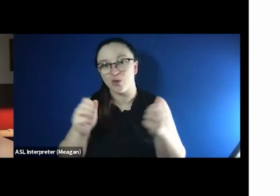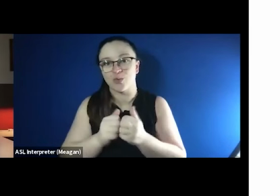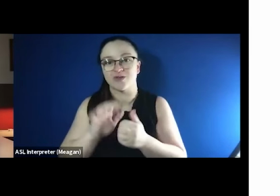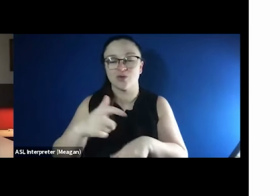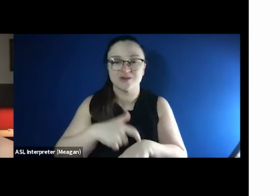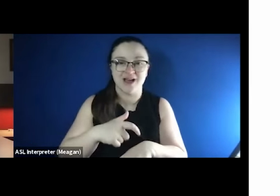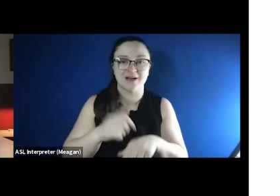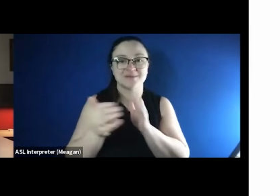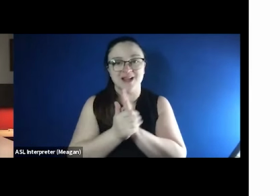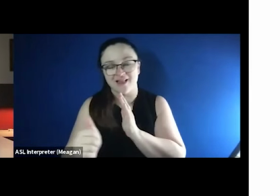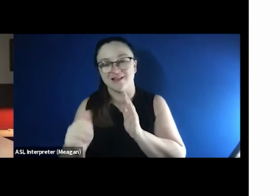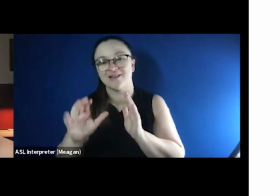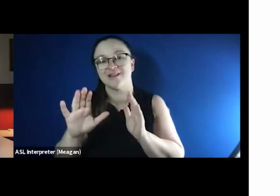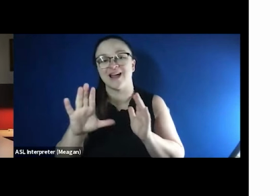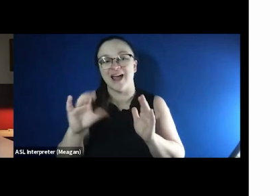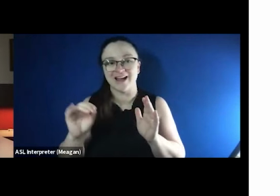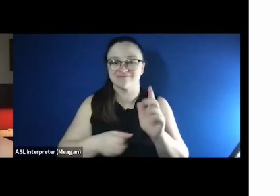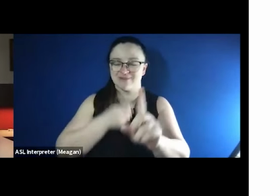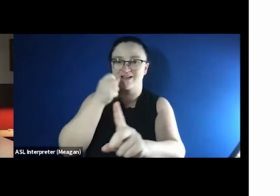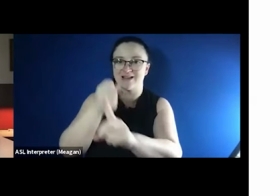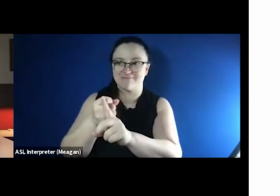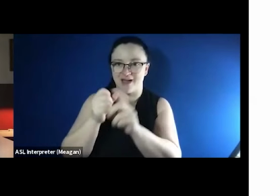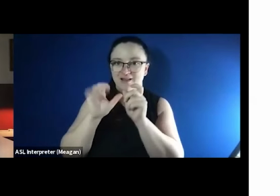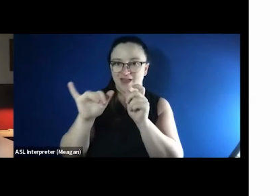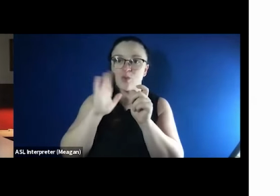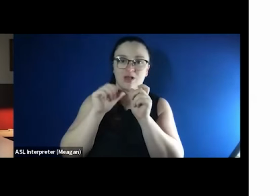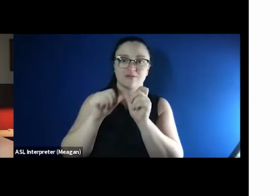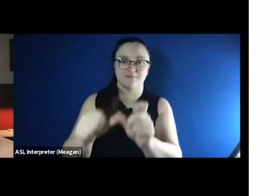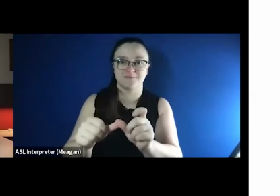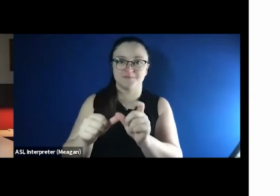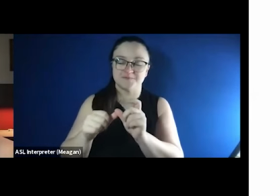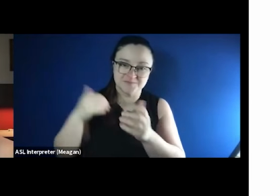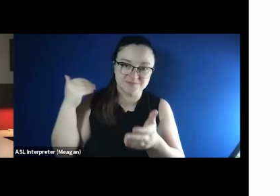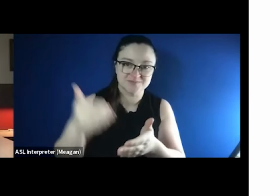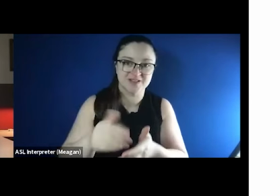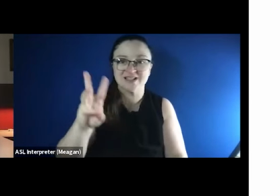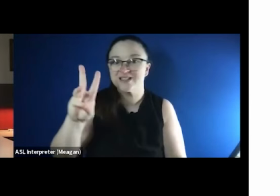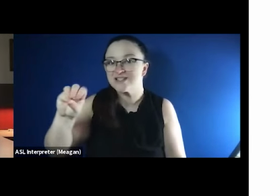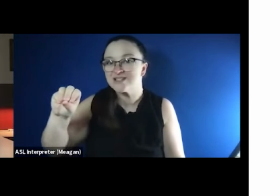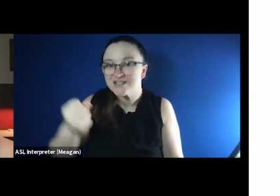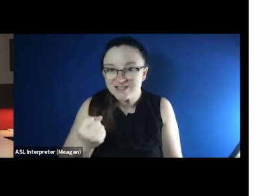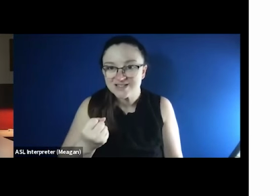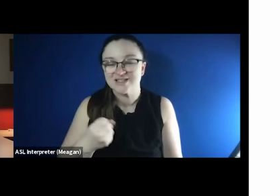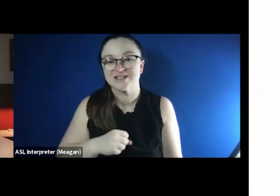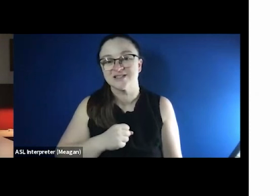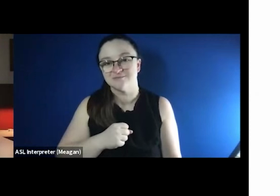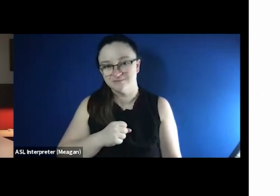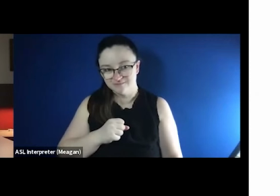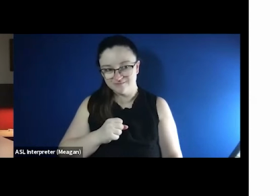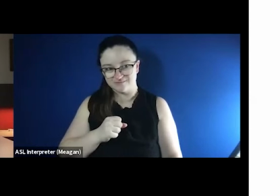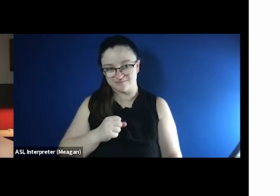kind of make a lasting impact. As we approach our late 60s, we're seeking ego integrity, which is a sense of